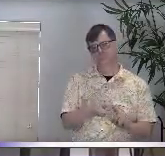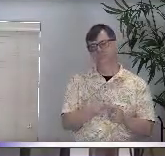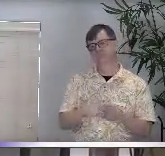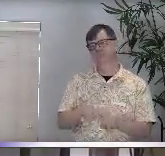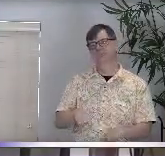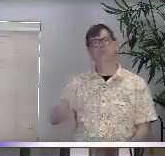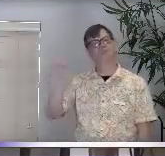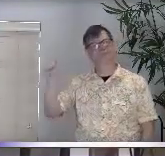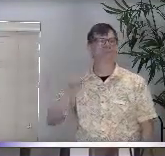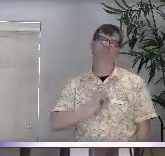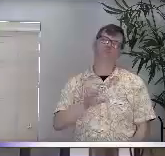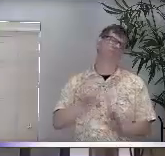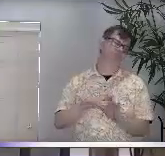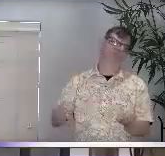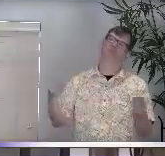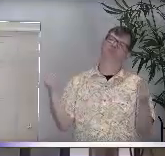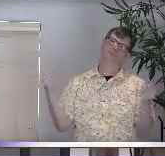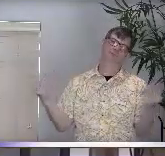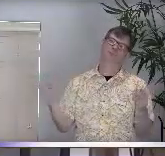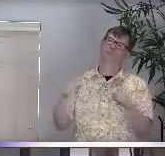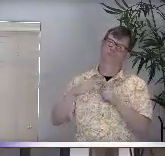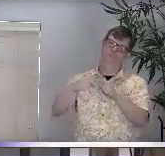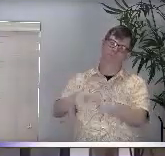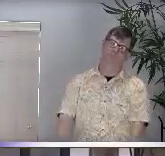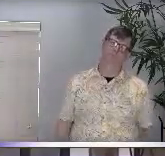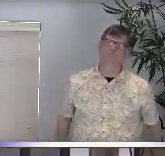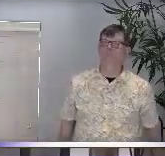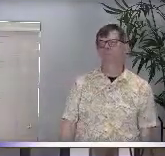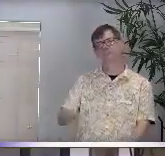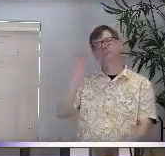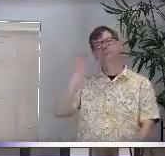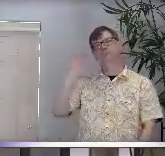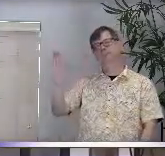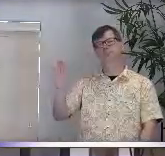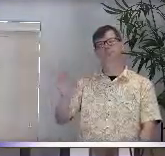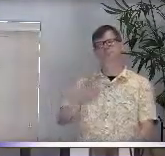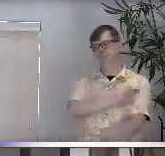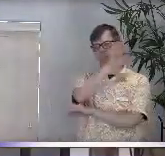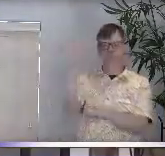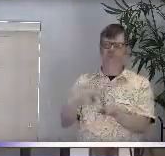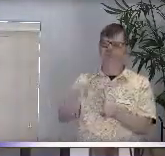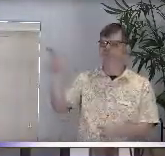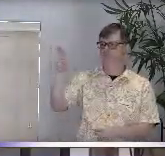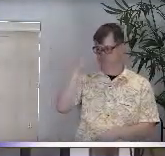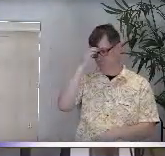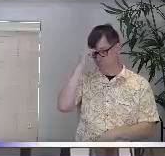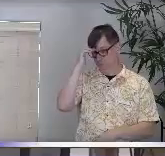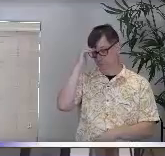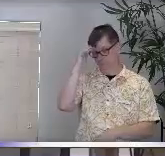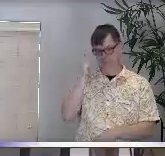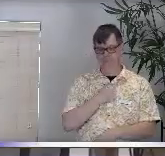too. And I go, I feel so silly. And she's like, yeah, that's all right. And I go, oh, man, you know, my